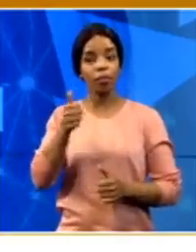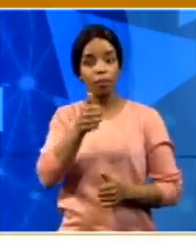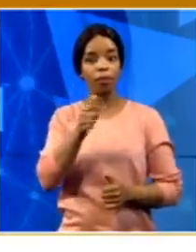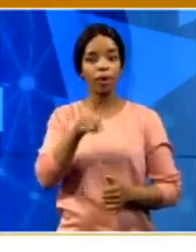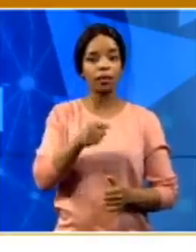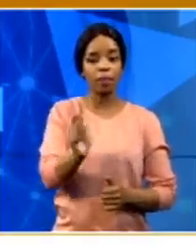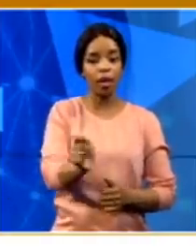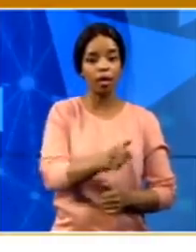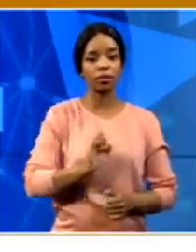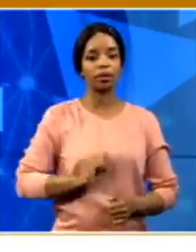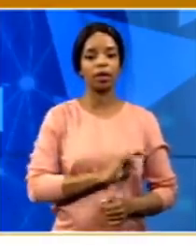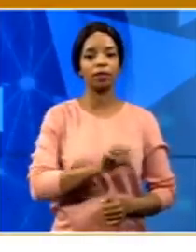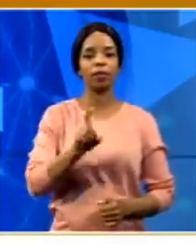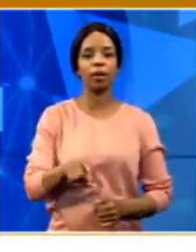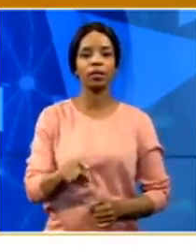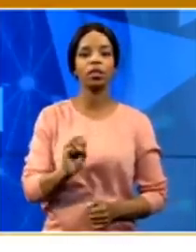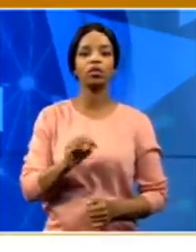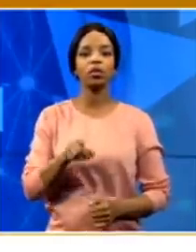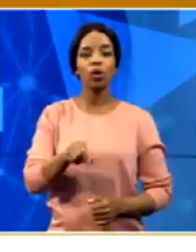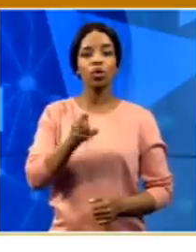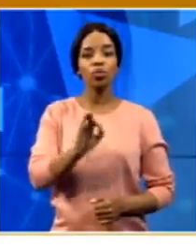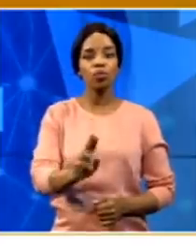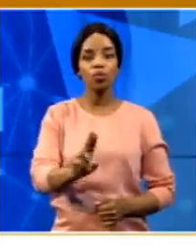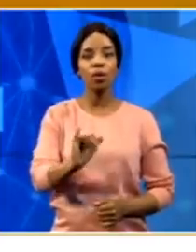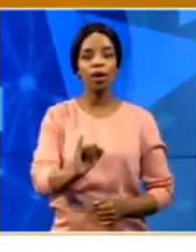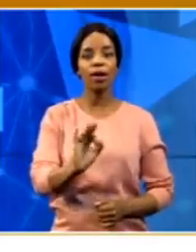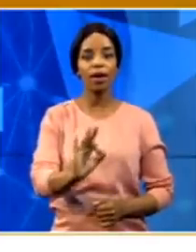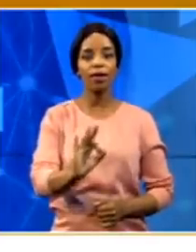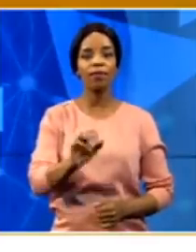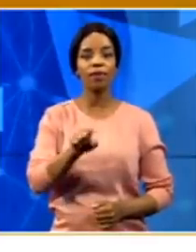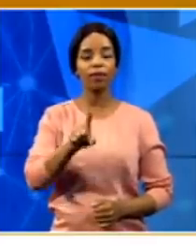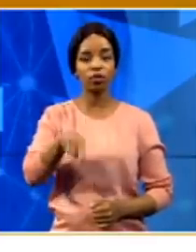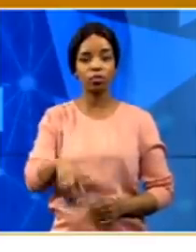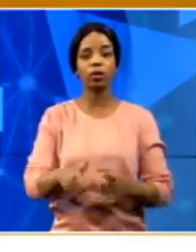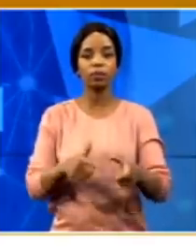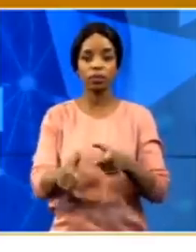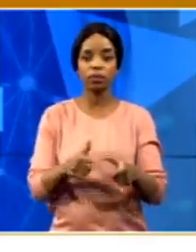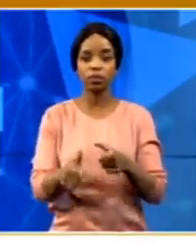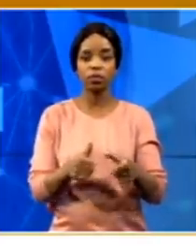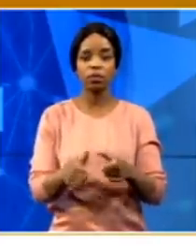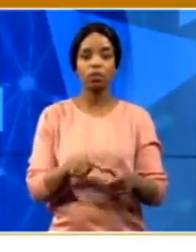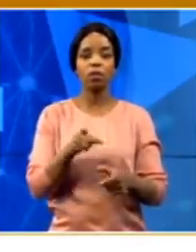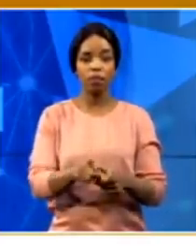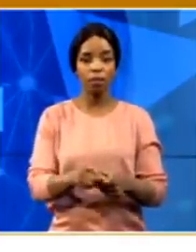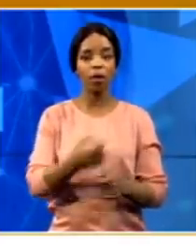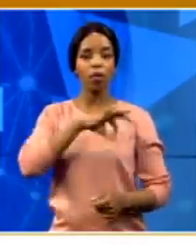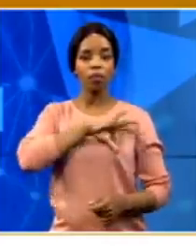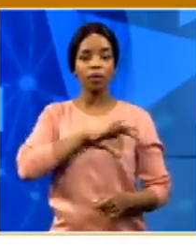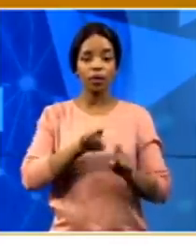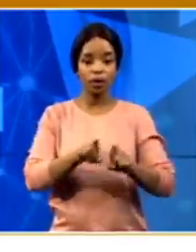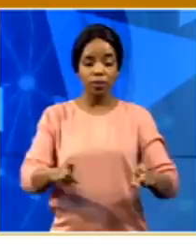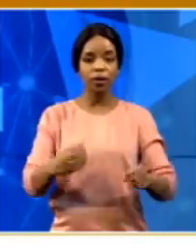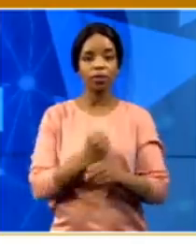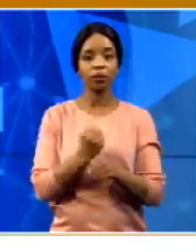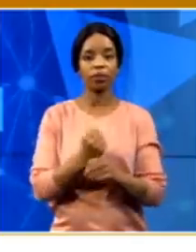the Unemployment Insurance Fund, or UIF, which is supposed to handle the compensation of such workers. But judging by the amount of